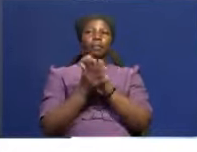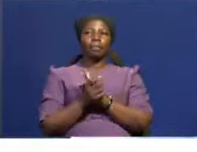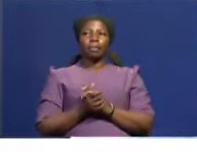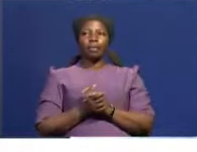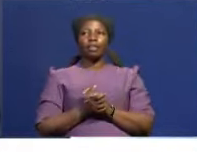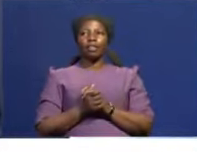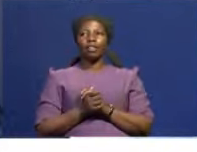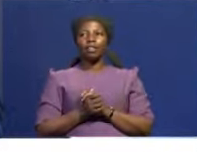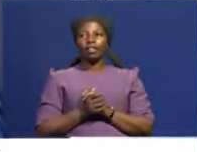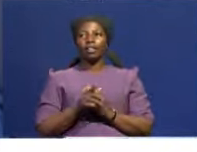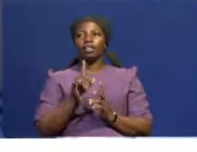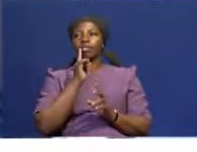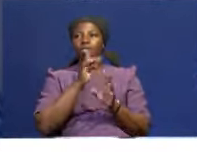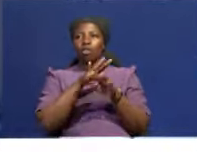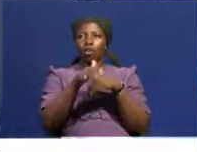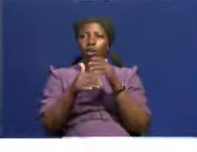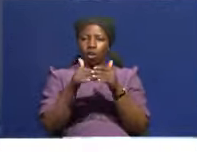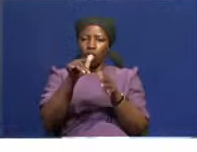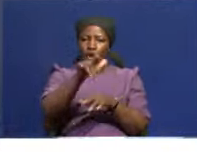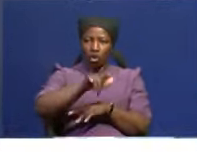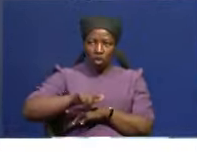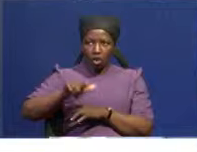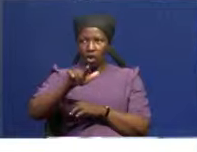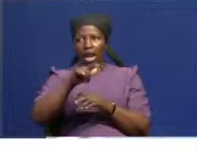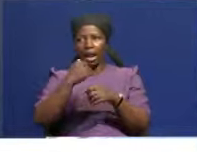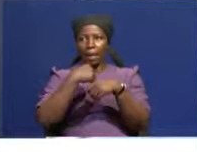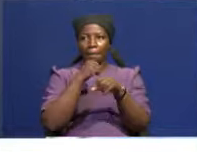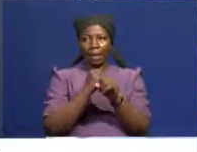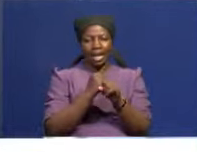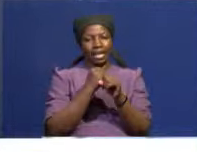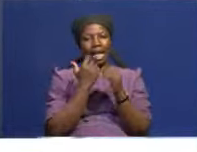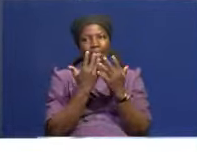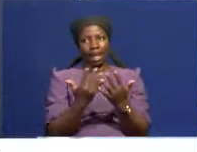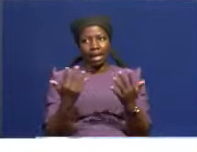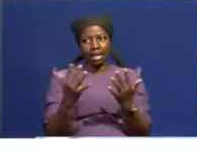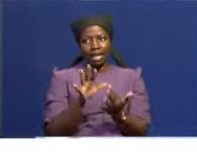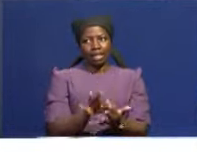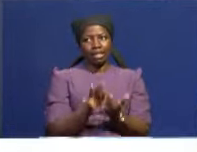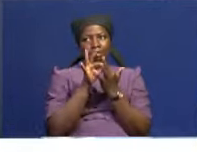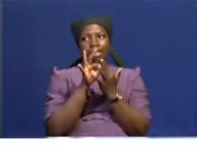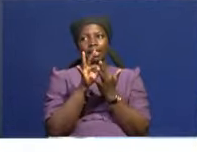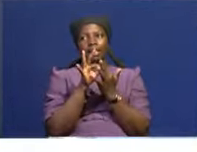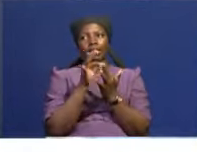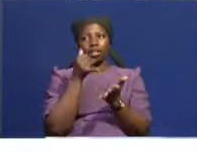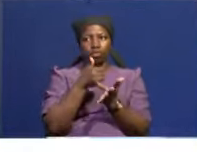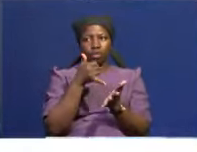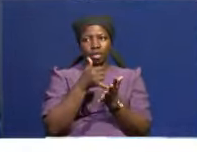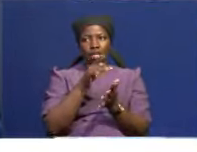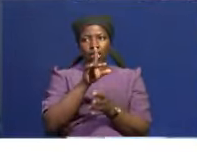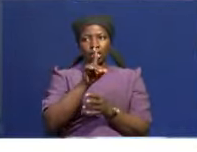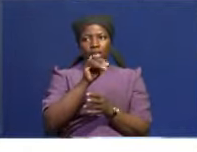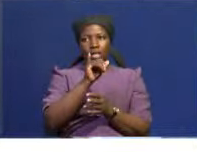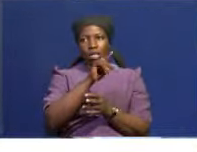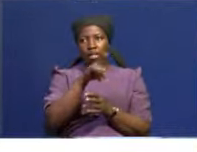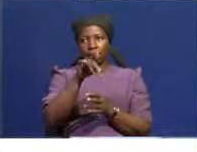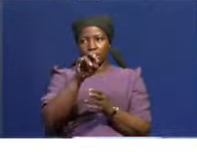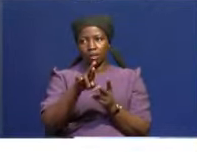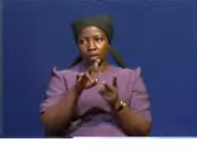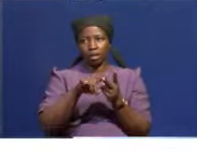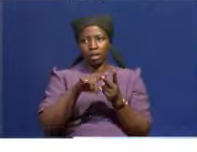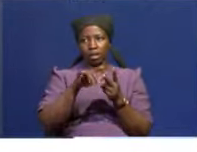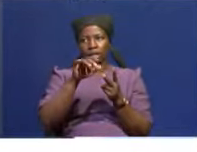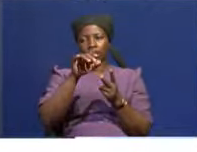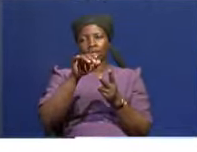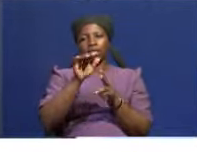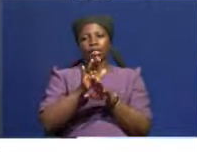And therefore, all locally manufactured items, and especially including diapers and sanitary